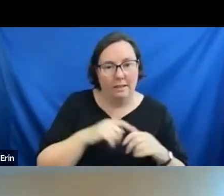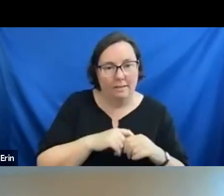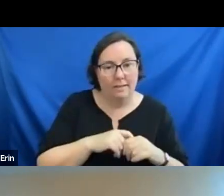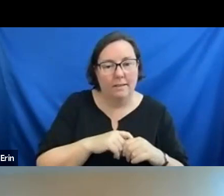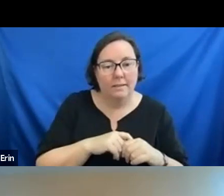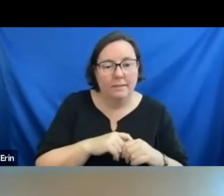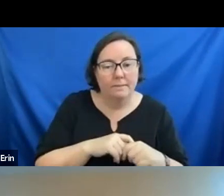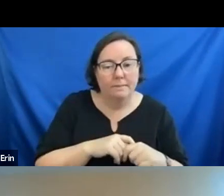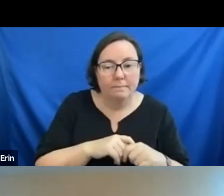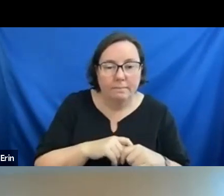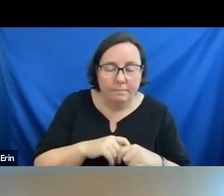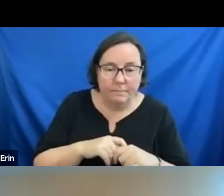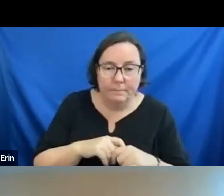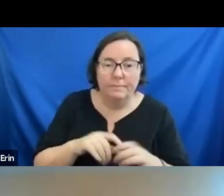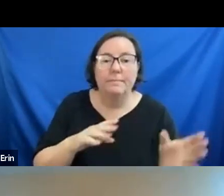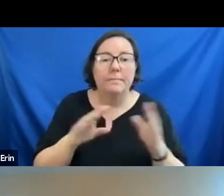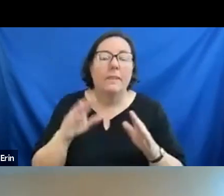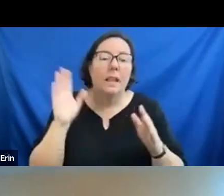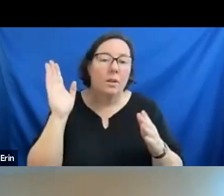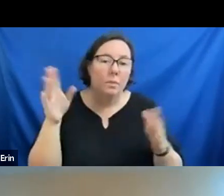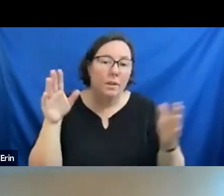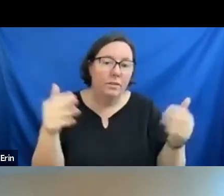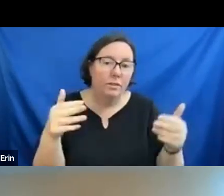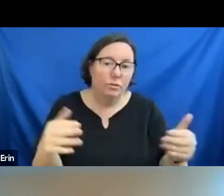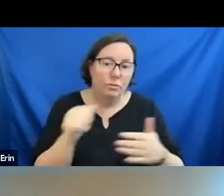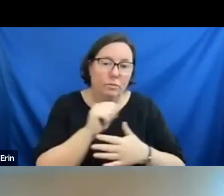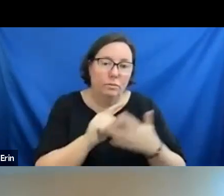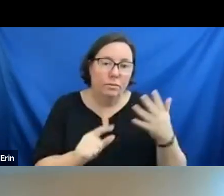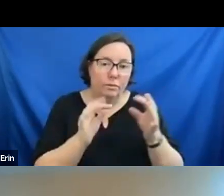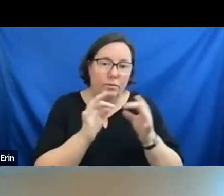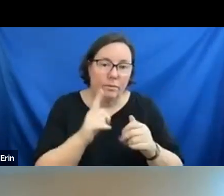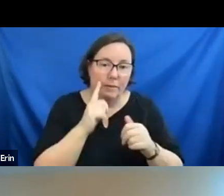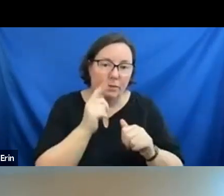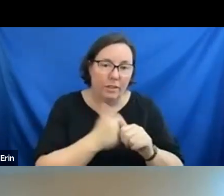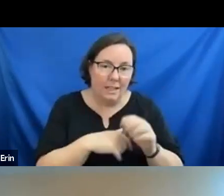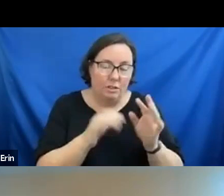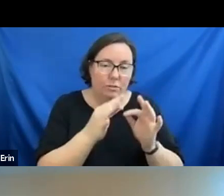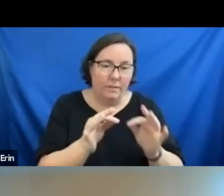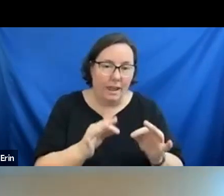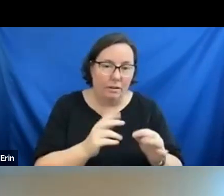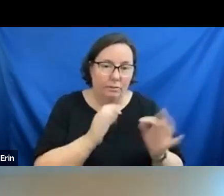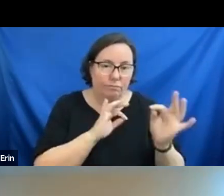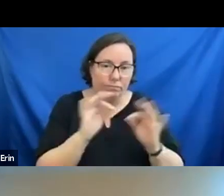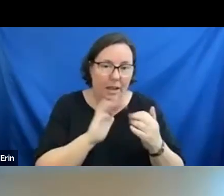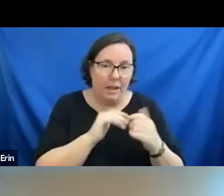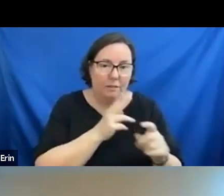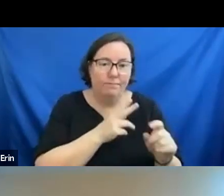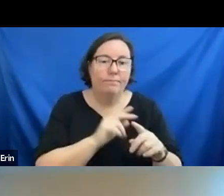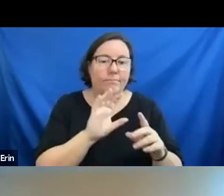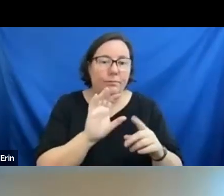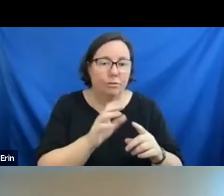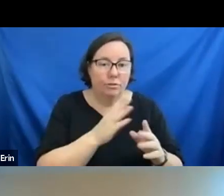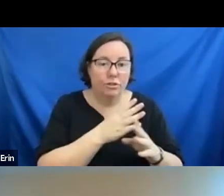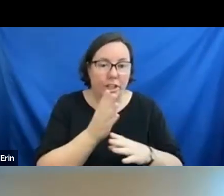Language. After I finish introducing the interpreters, we will activate the interpretation icon at the bottom of